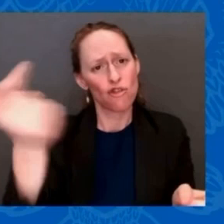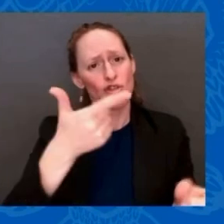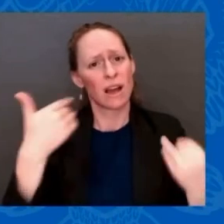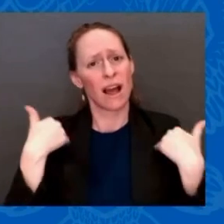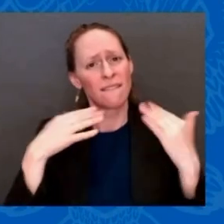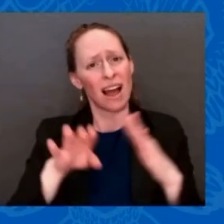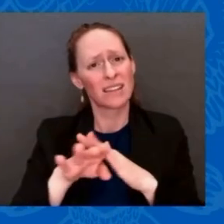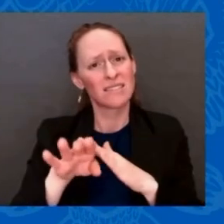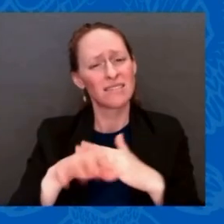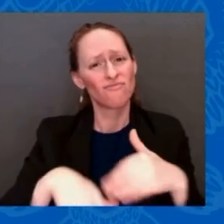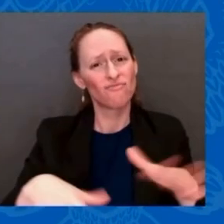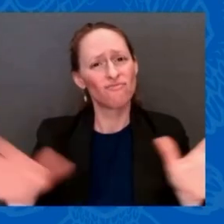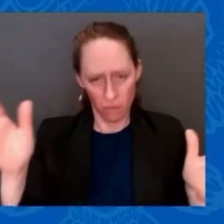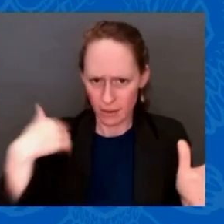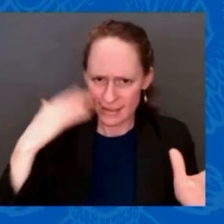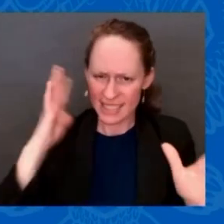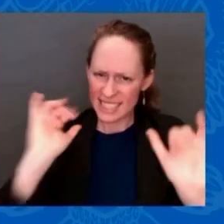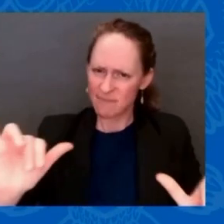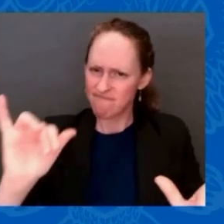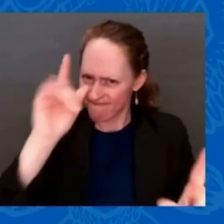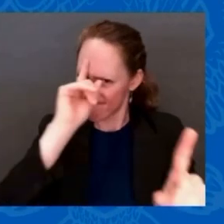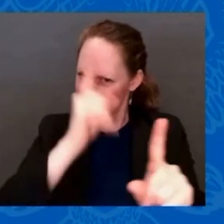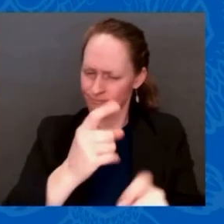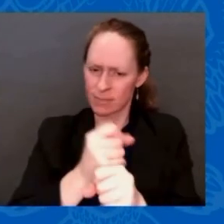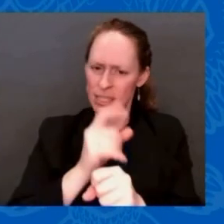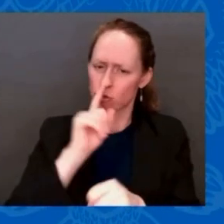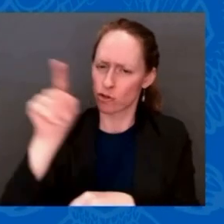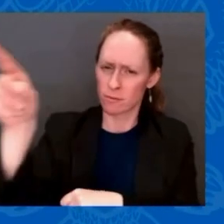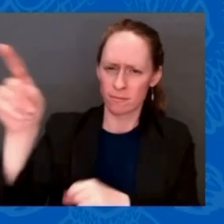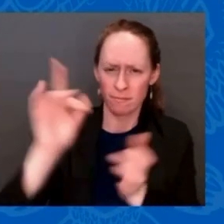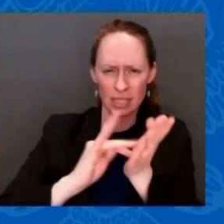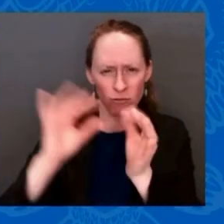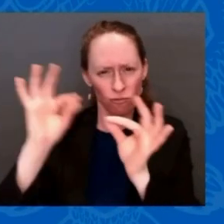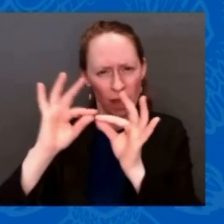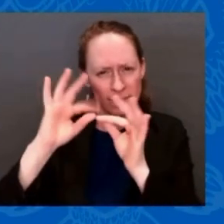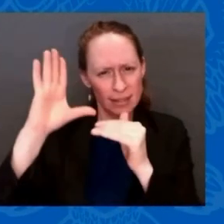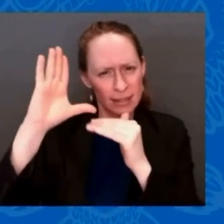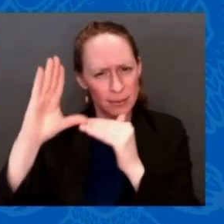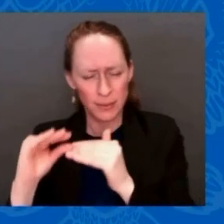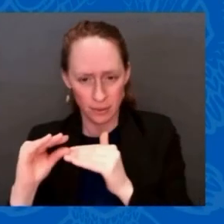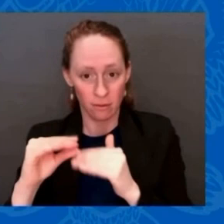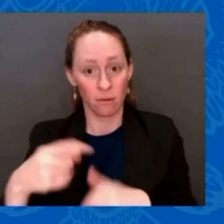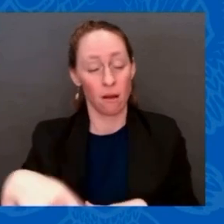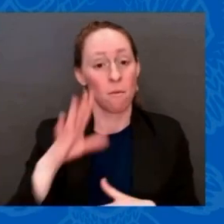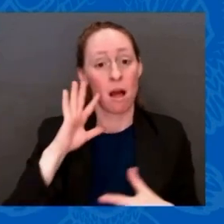$160 billion. That's like a tax cut.